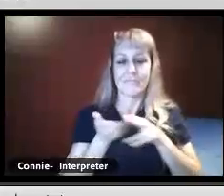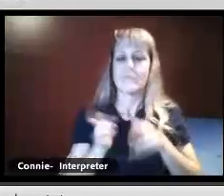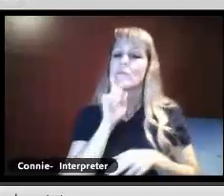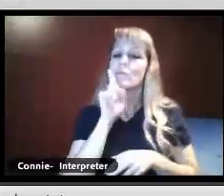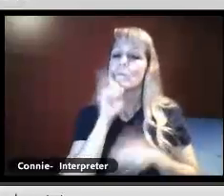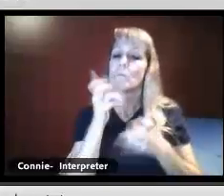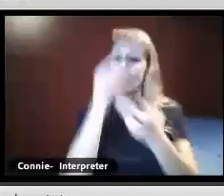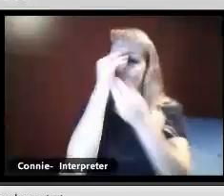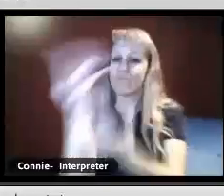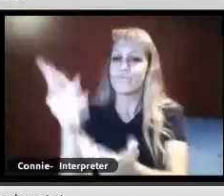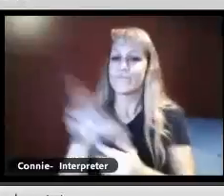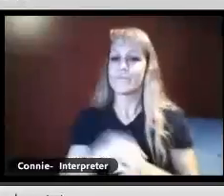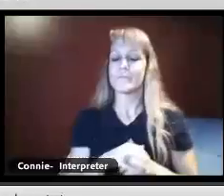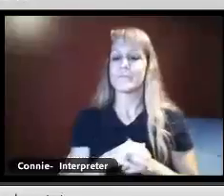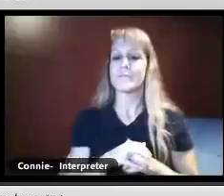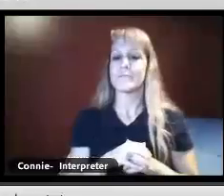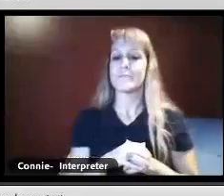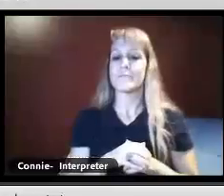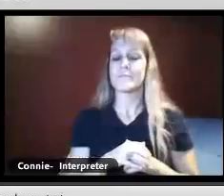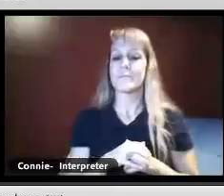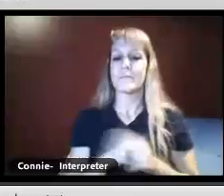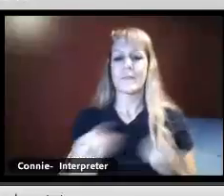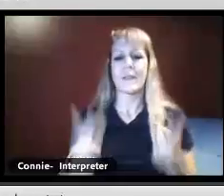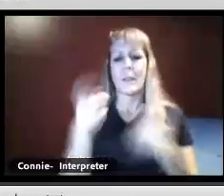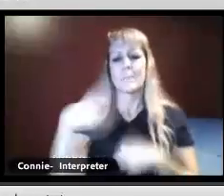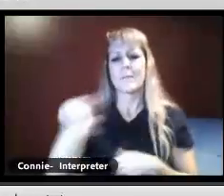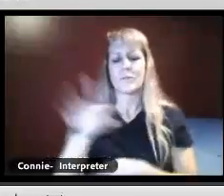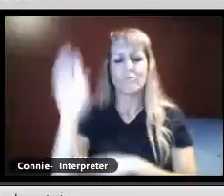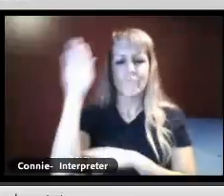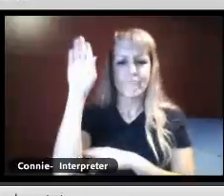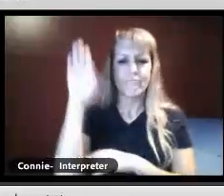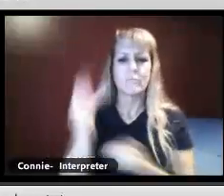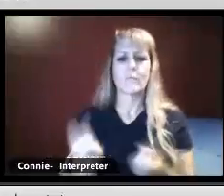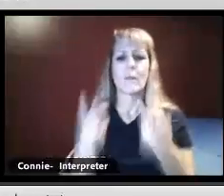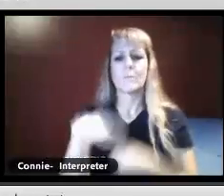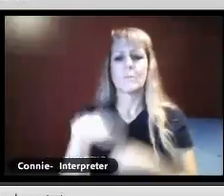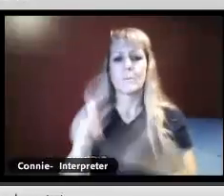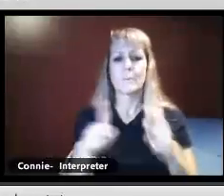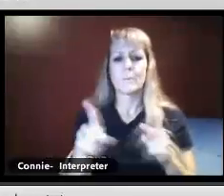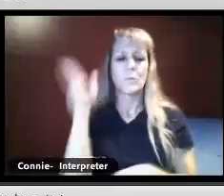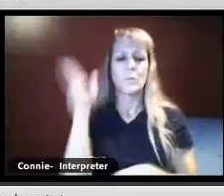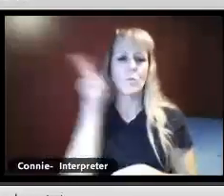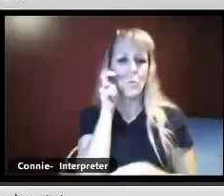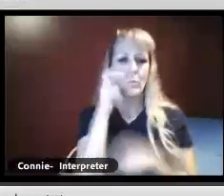you to, if I don't know, how many of you, give me a show of hands, how many people have heard of Tom Lehrer?